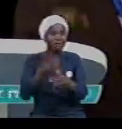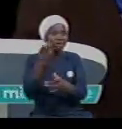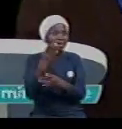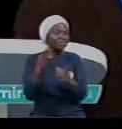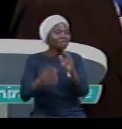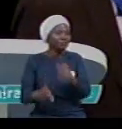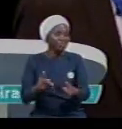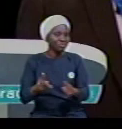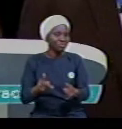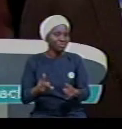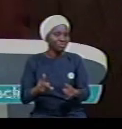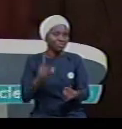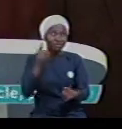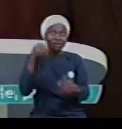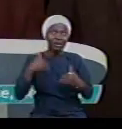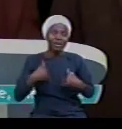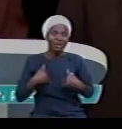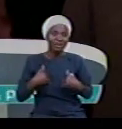art, Lord.